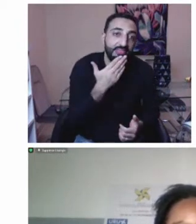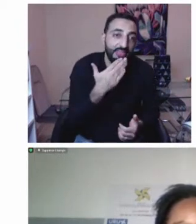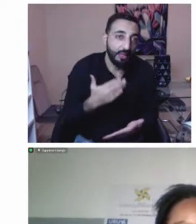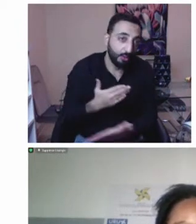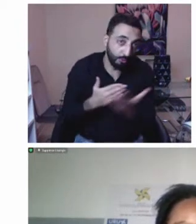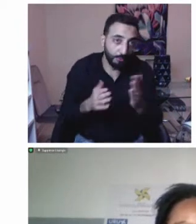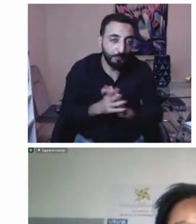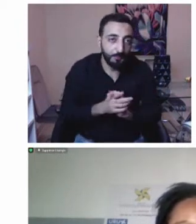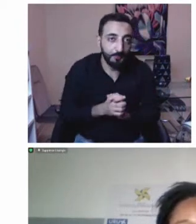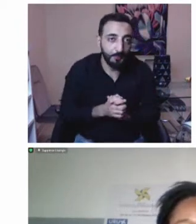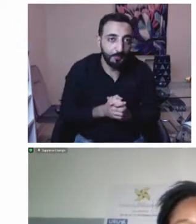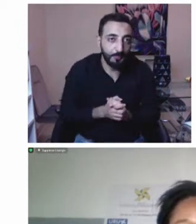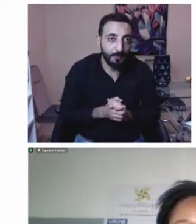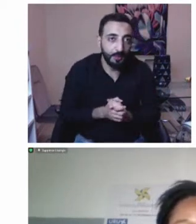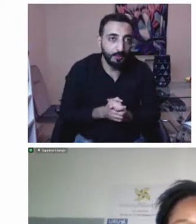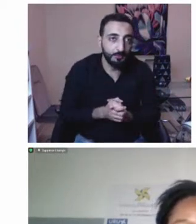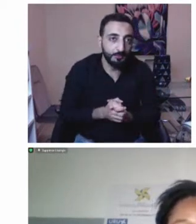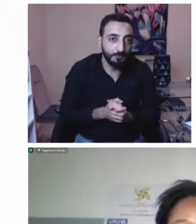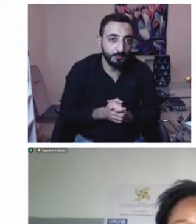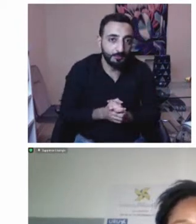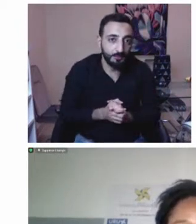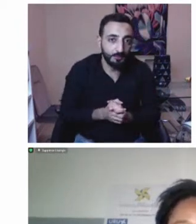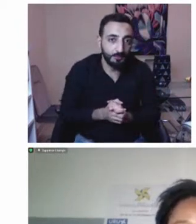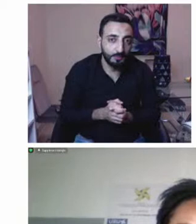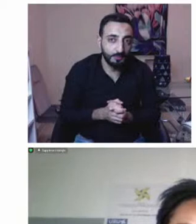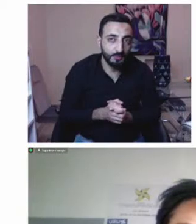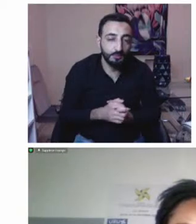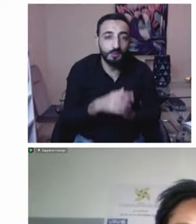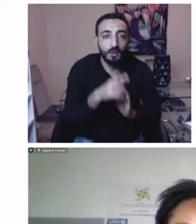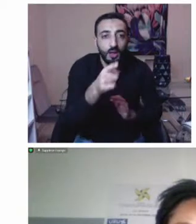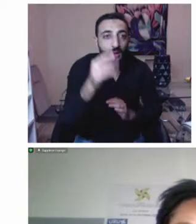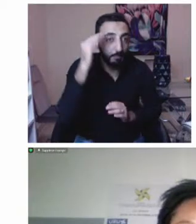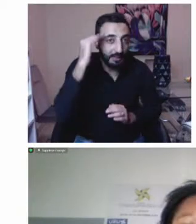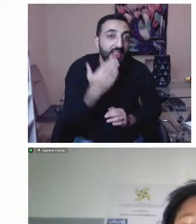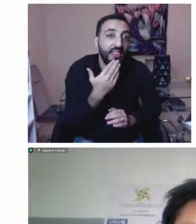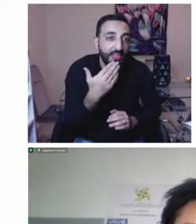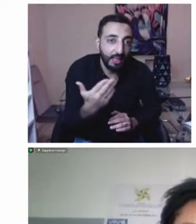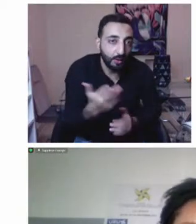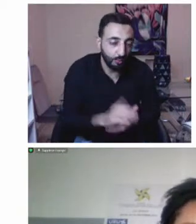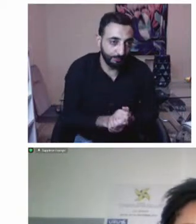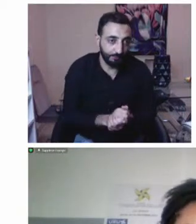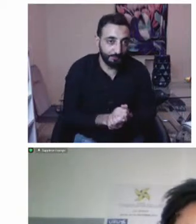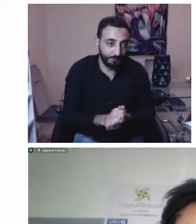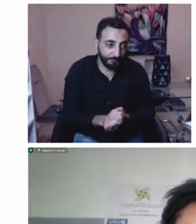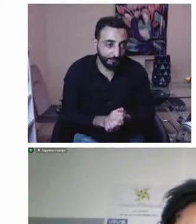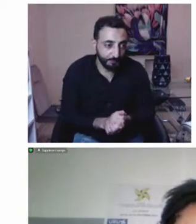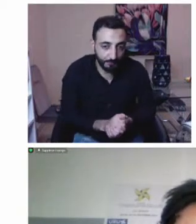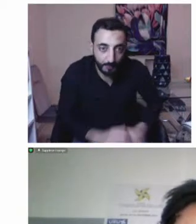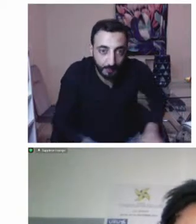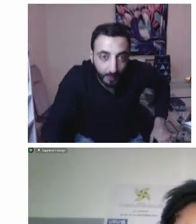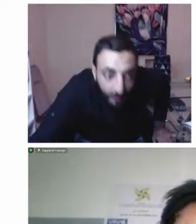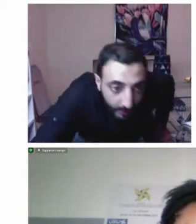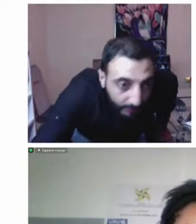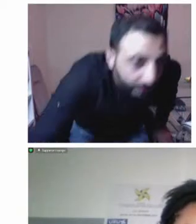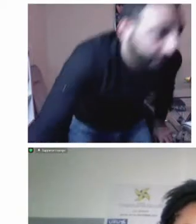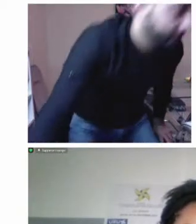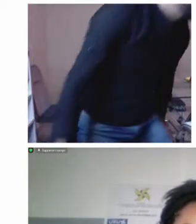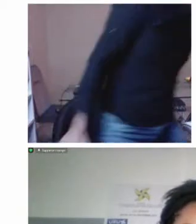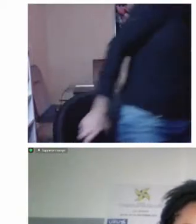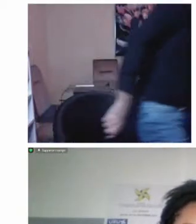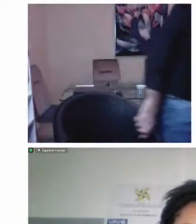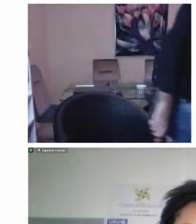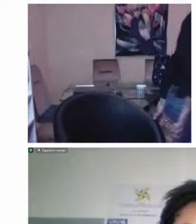Casey, thank you so much, first of all, for the inspiring work that you are doing, but also for sharing your experience and citing some of the